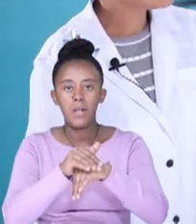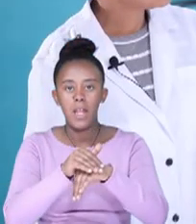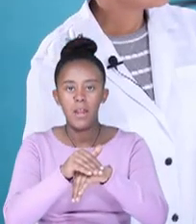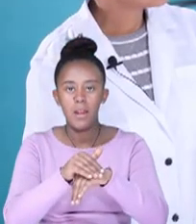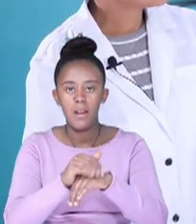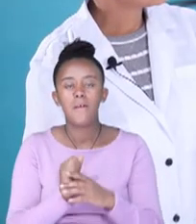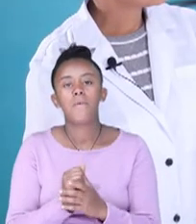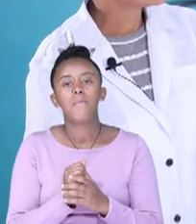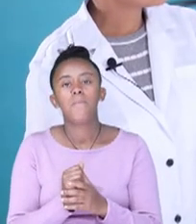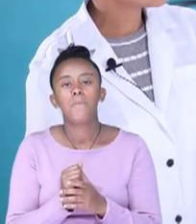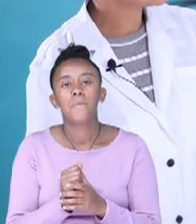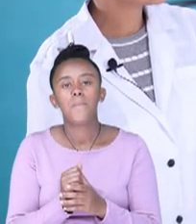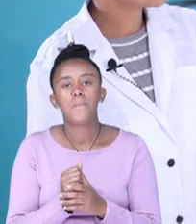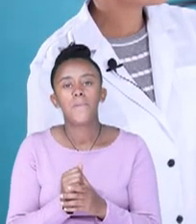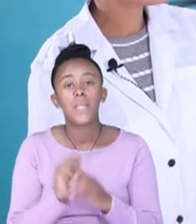vesicles.